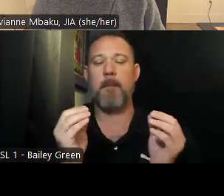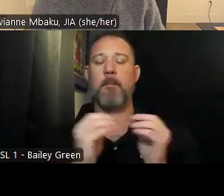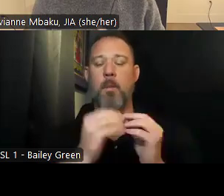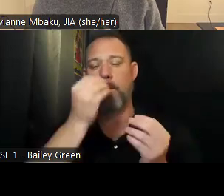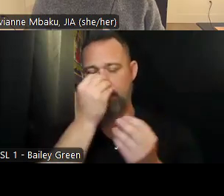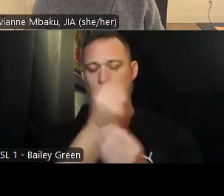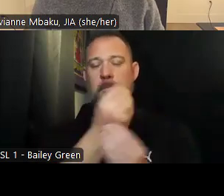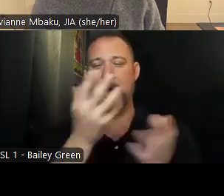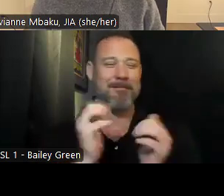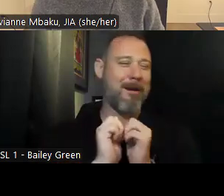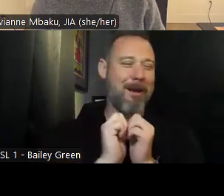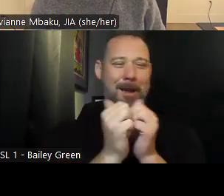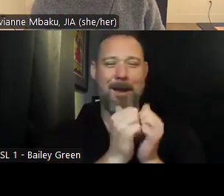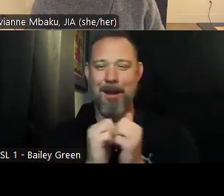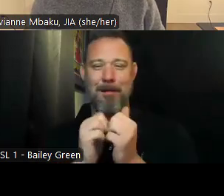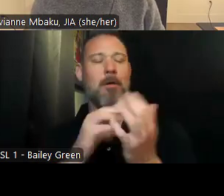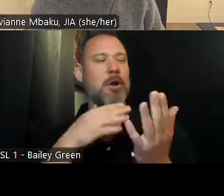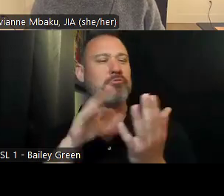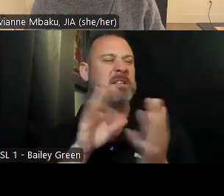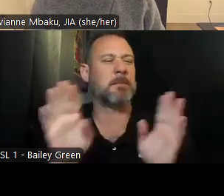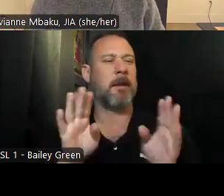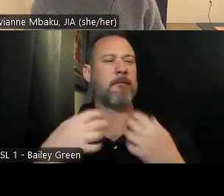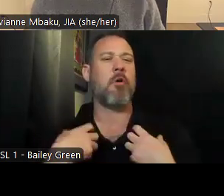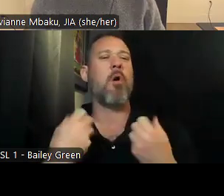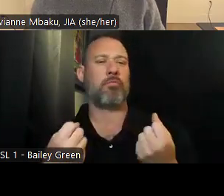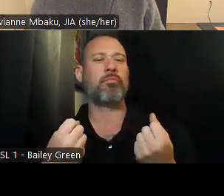information on how they're addressing behavioral health.